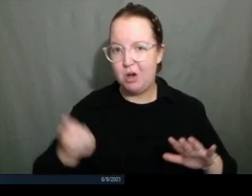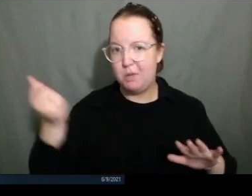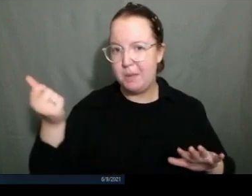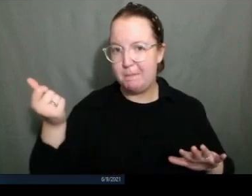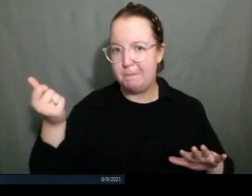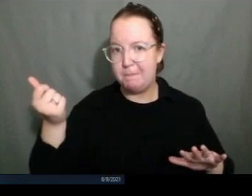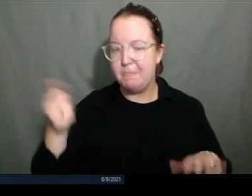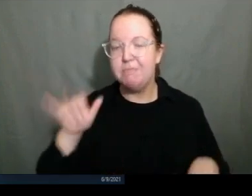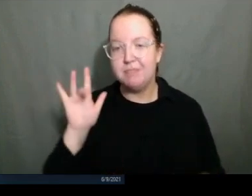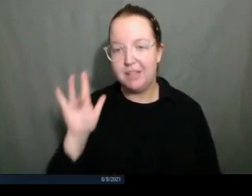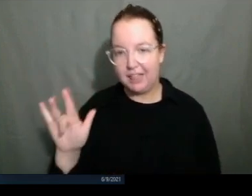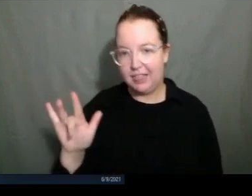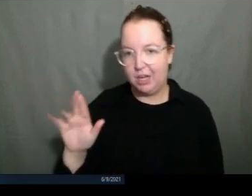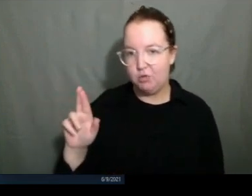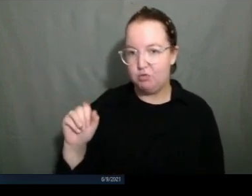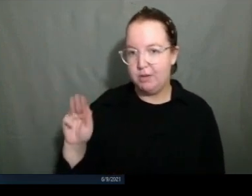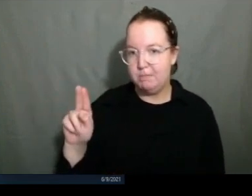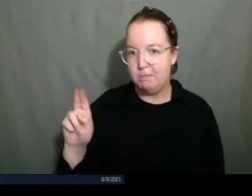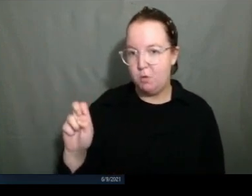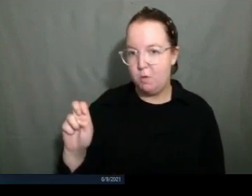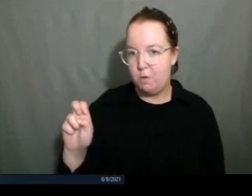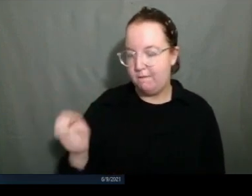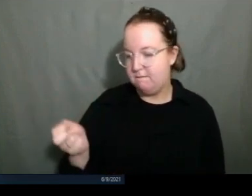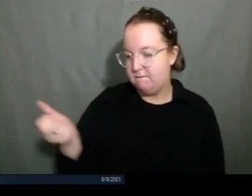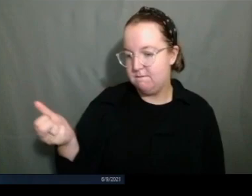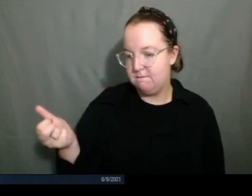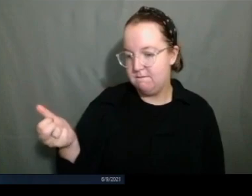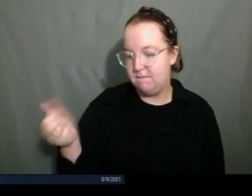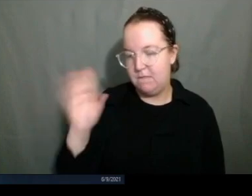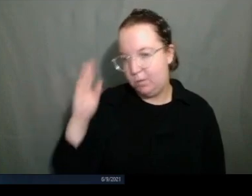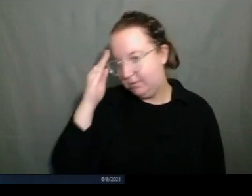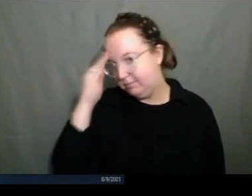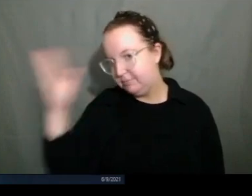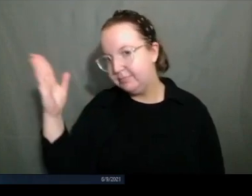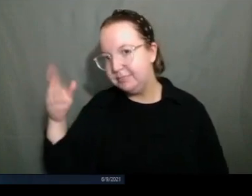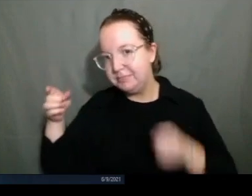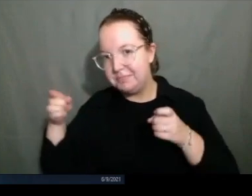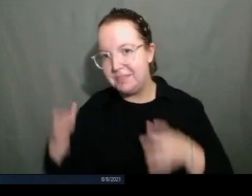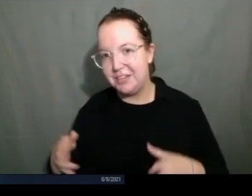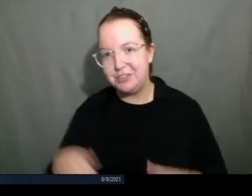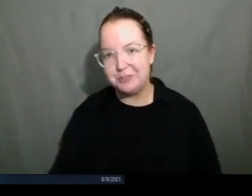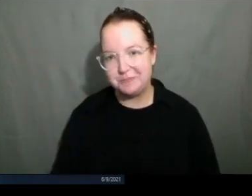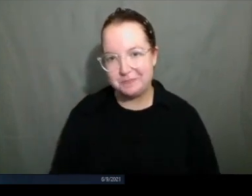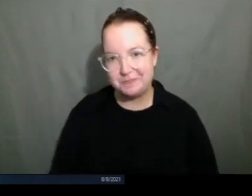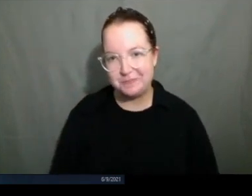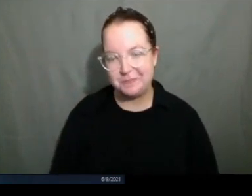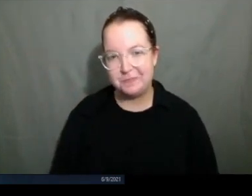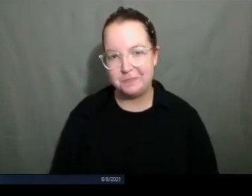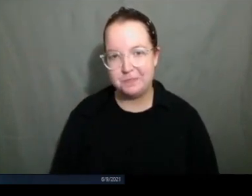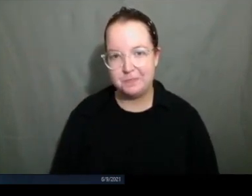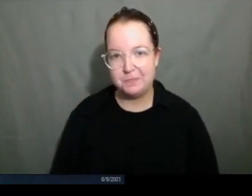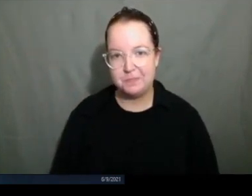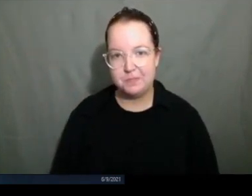you can also just select remove, and that would also notify your manager that you've removed the time off request.